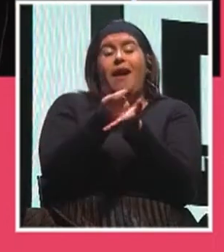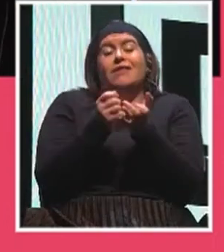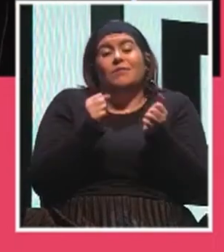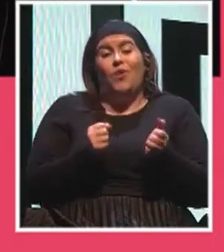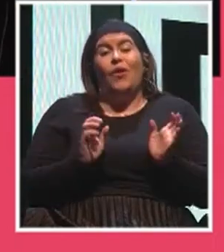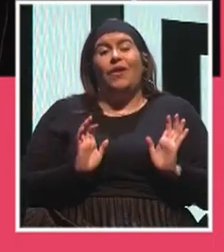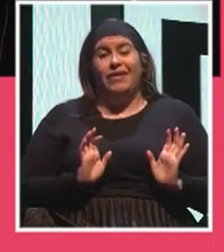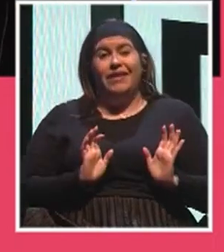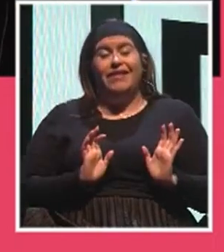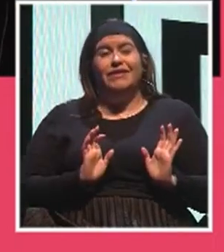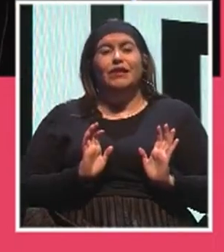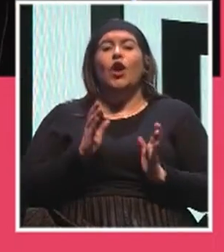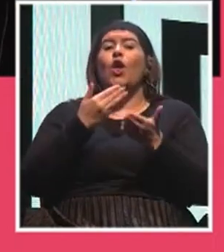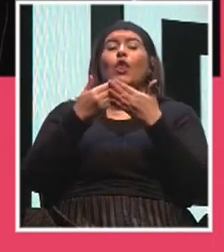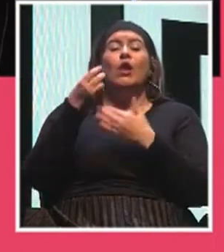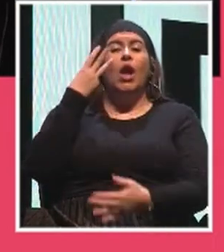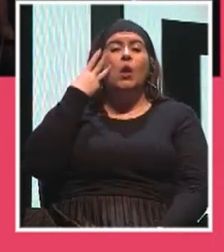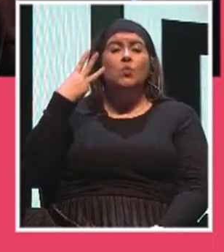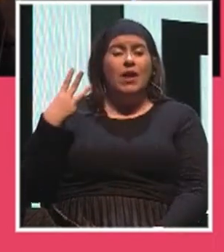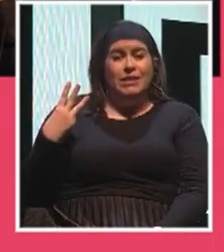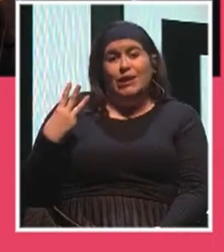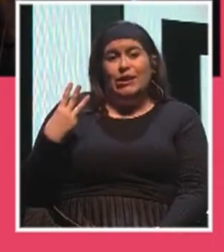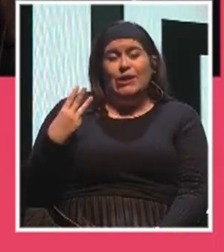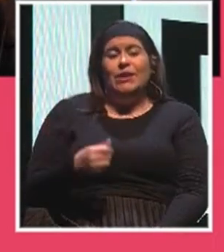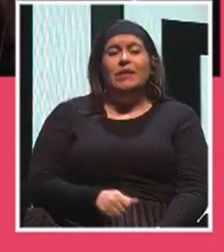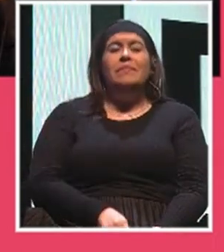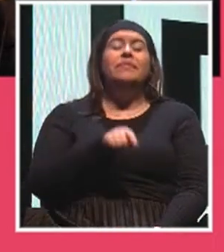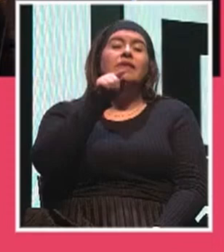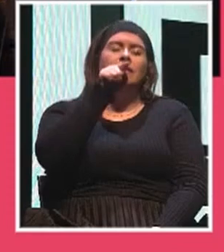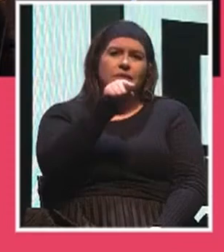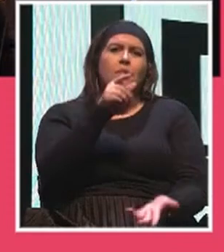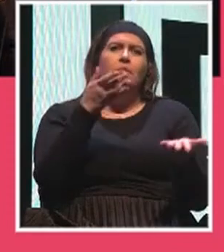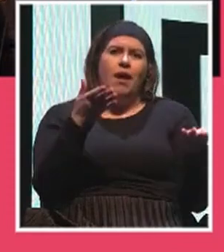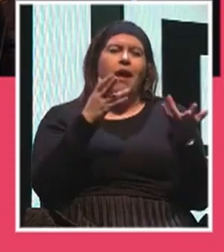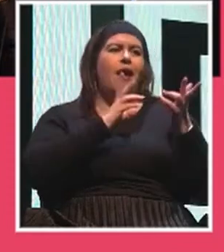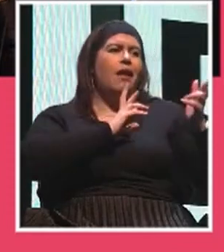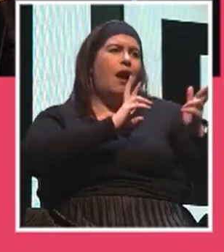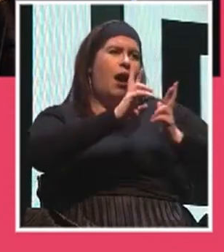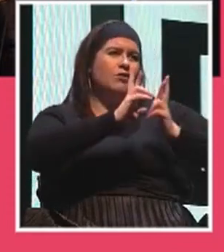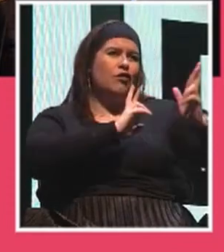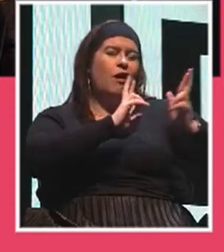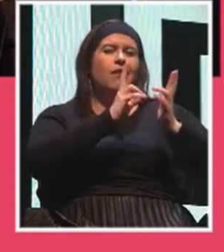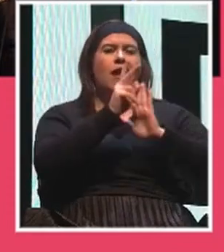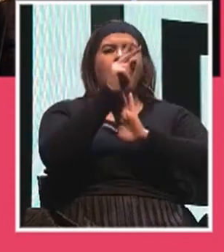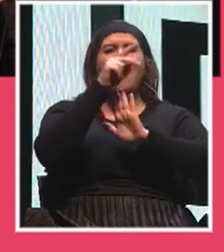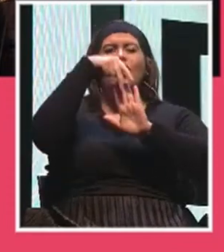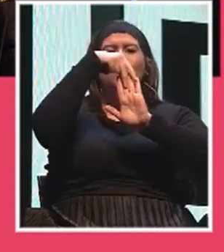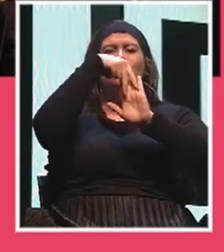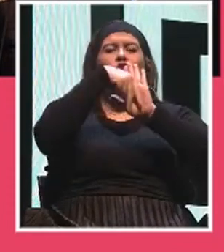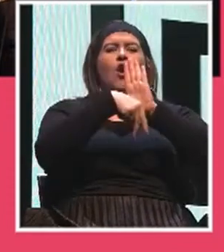very brilliantly to relax the censorship rules that used to apply to all